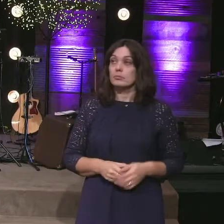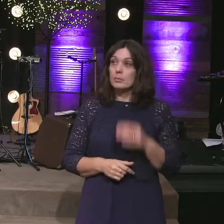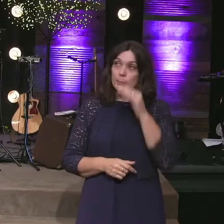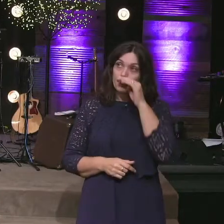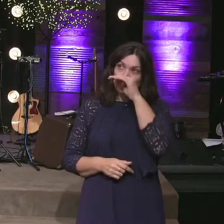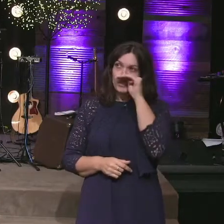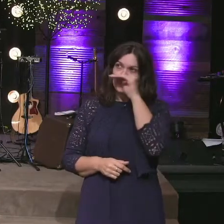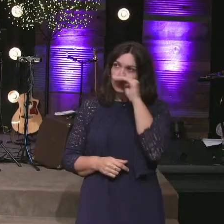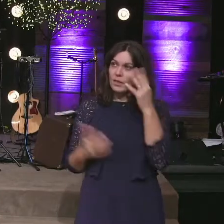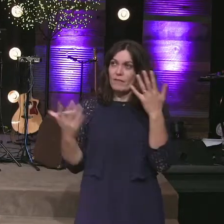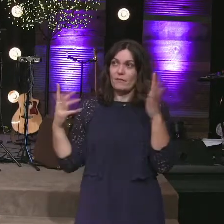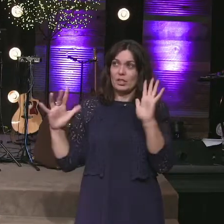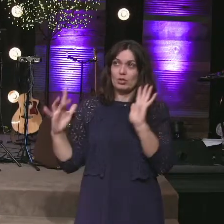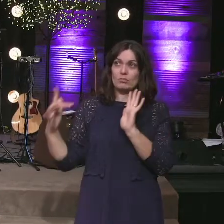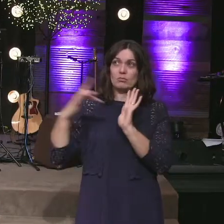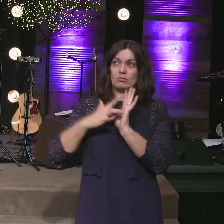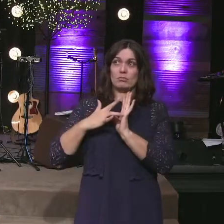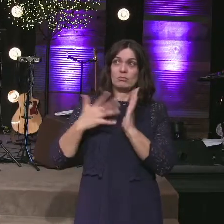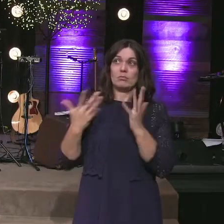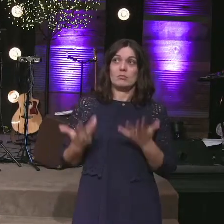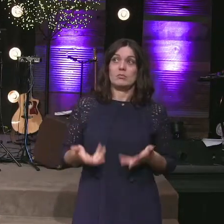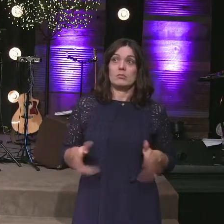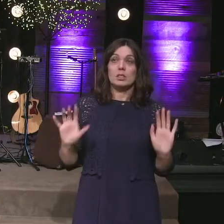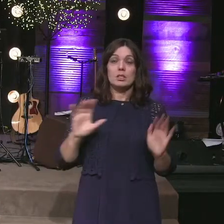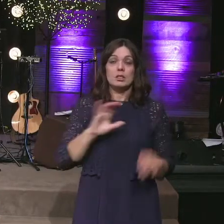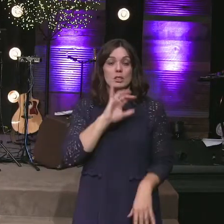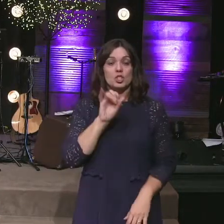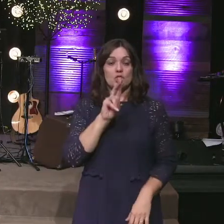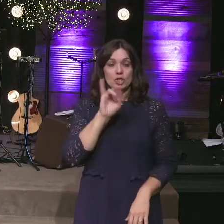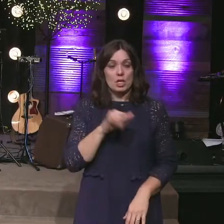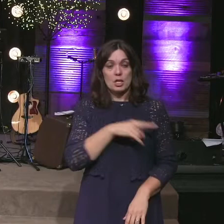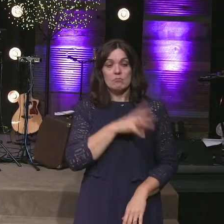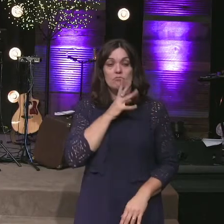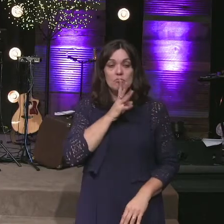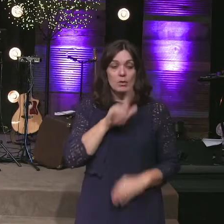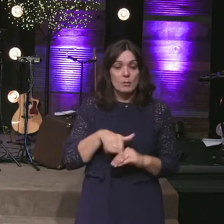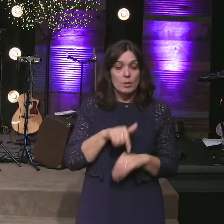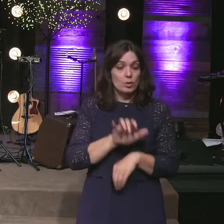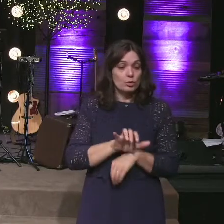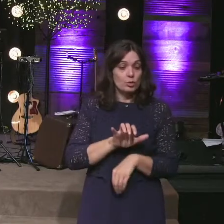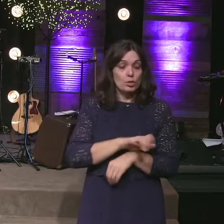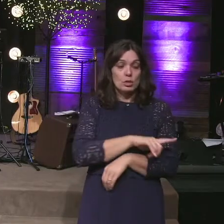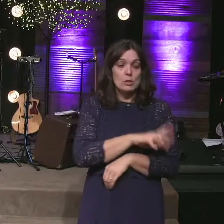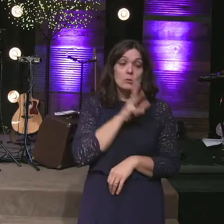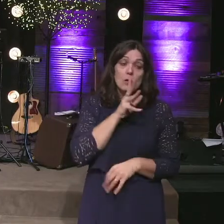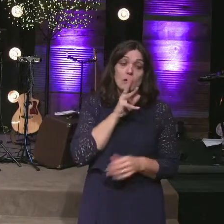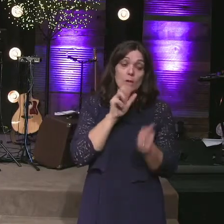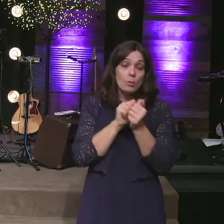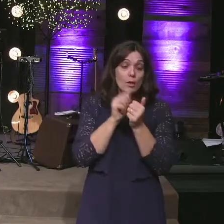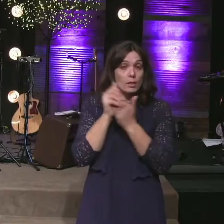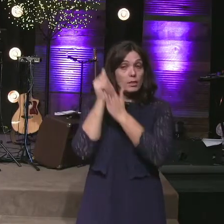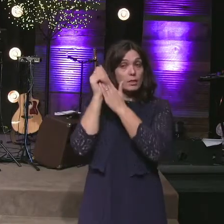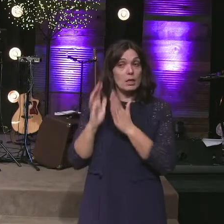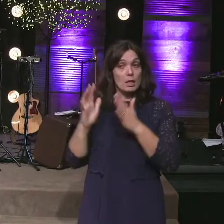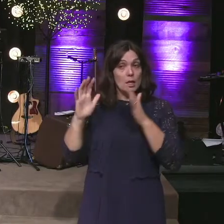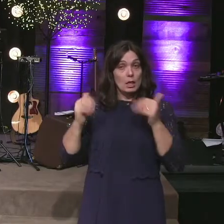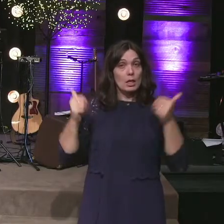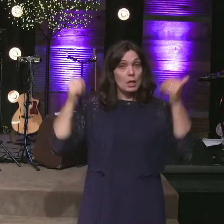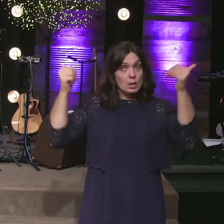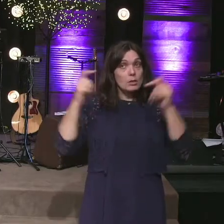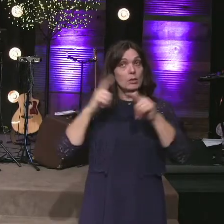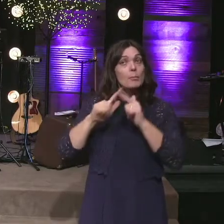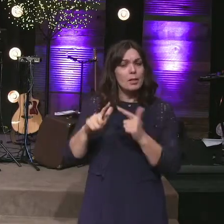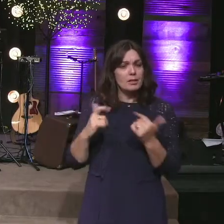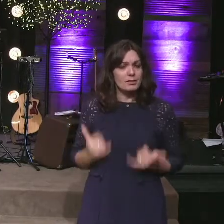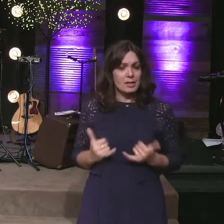been tagged. And Johnny Varikin, when he talked about the church, again, he was talking to church leaders, but it's time for